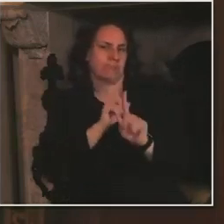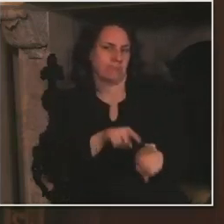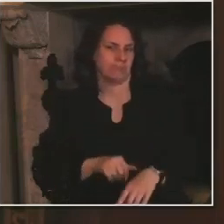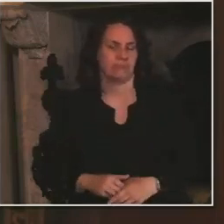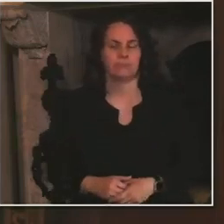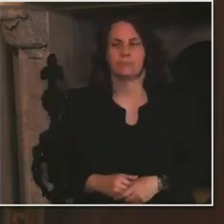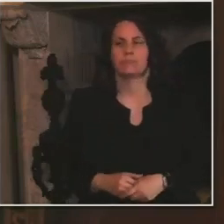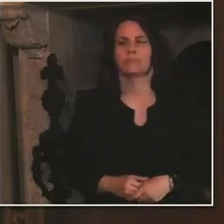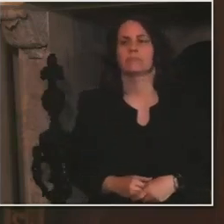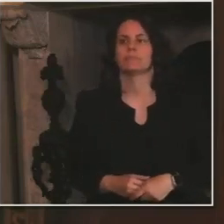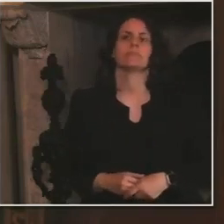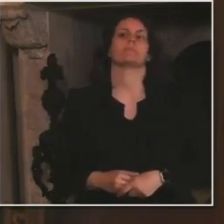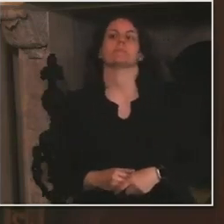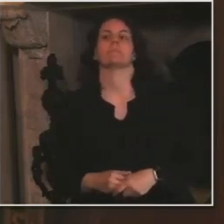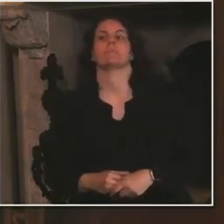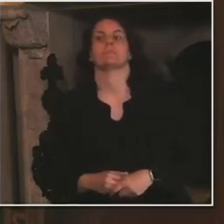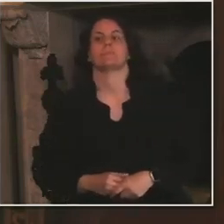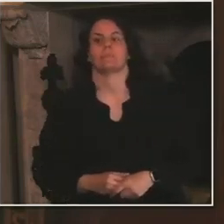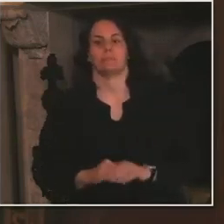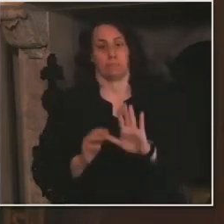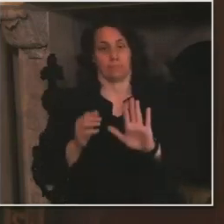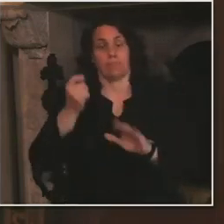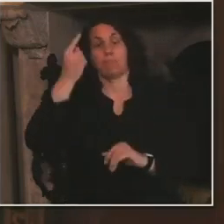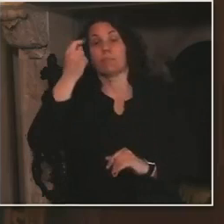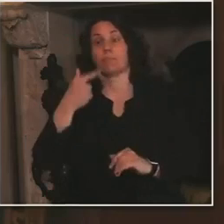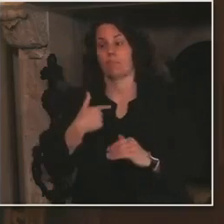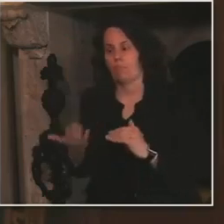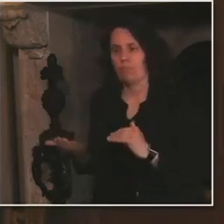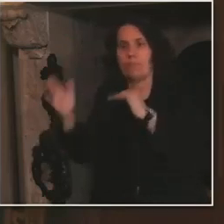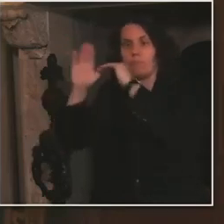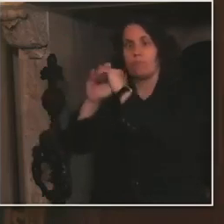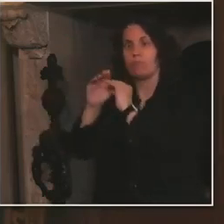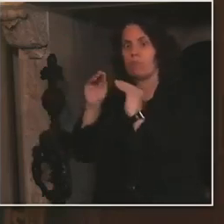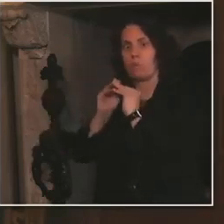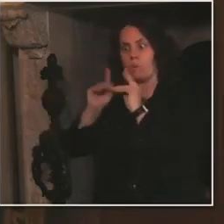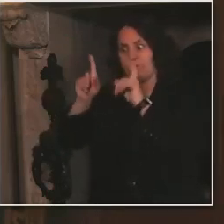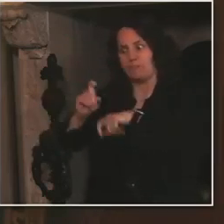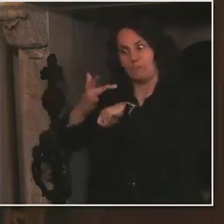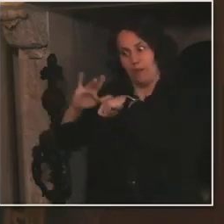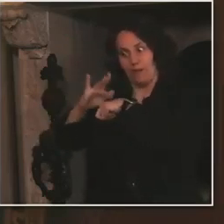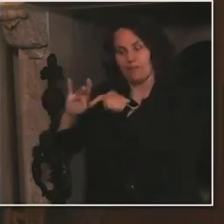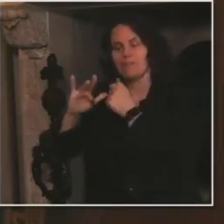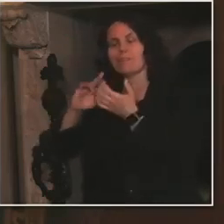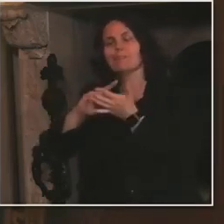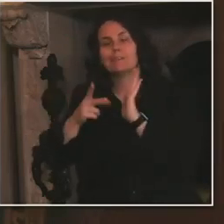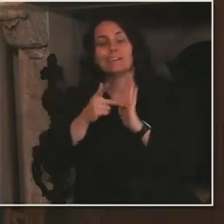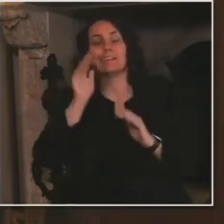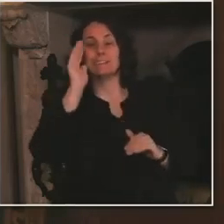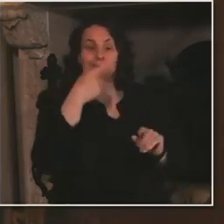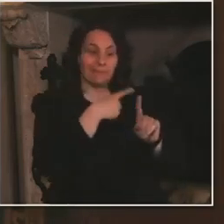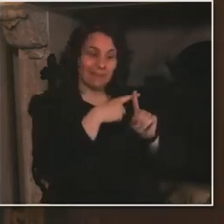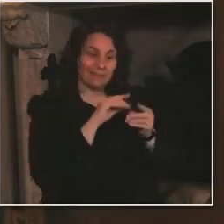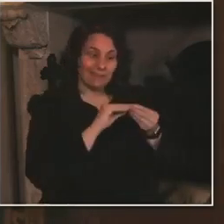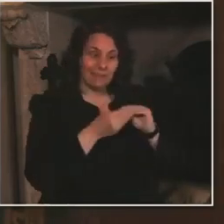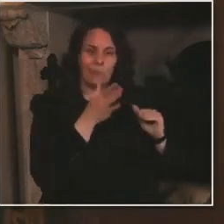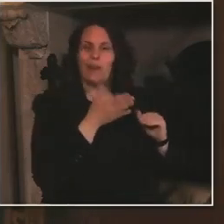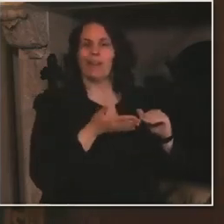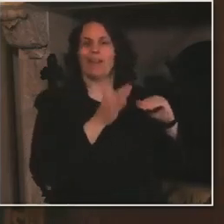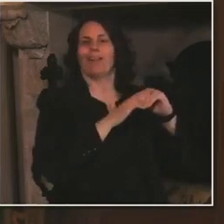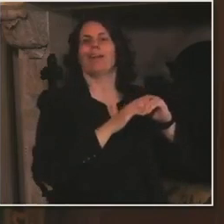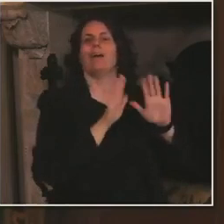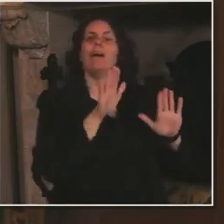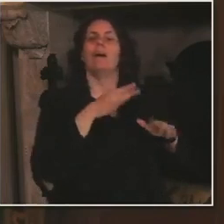increased numbers of cases. It would not necessarily lead to an increasing proportion of tests that are positive. So the parameter that we're tracking is the percent of